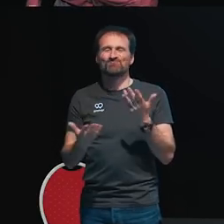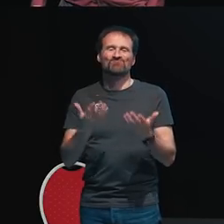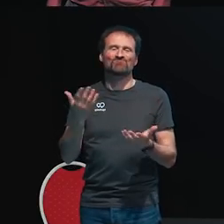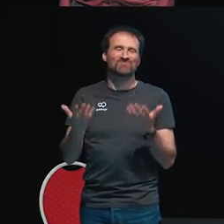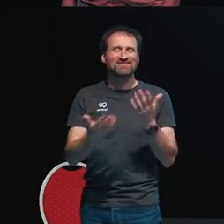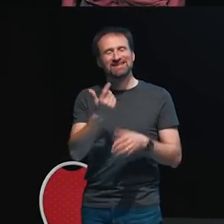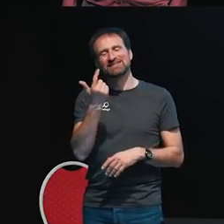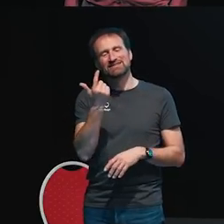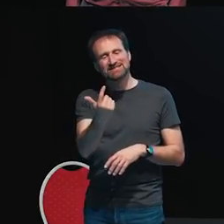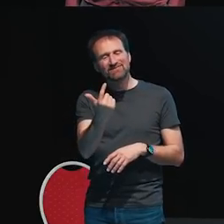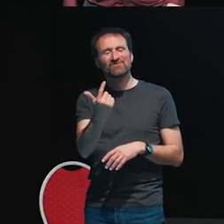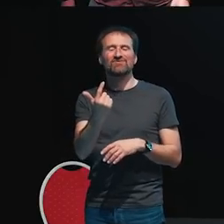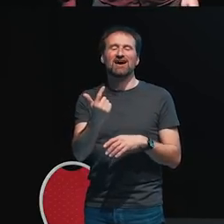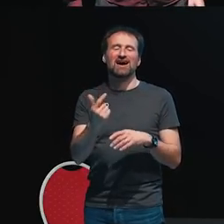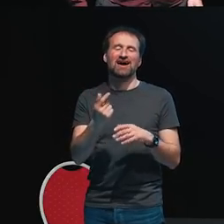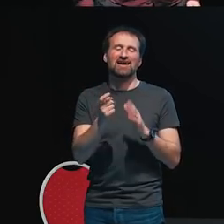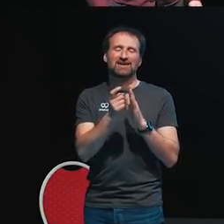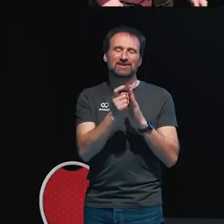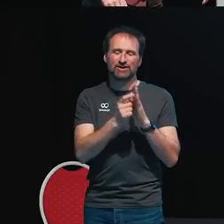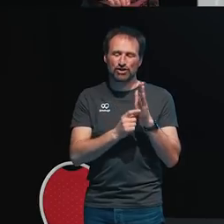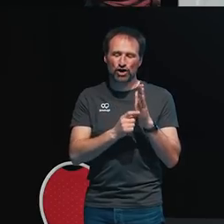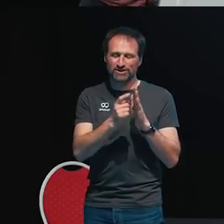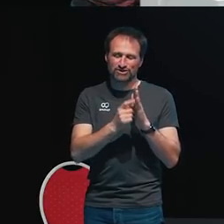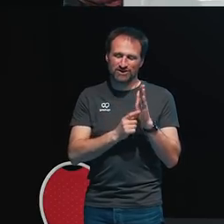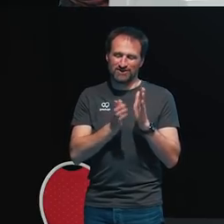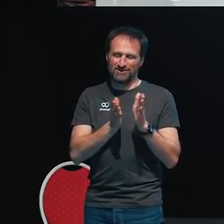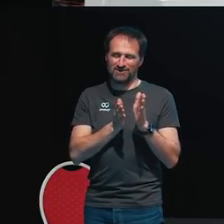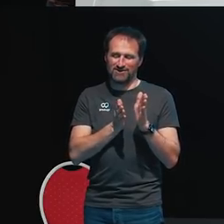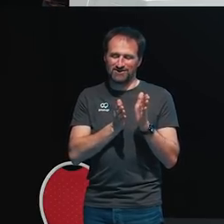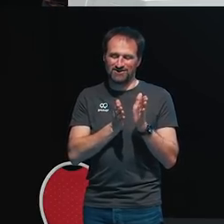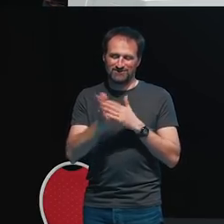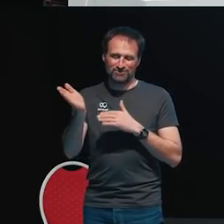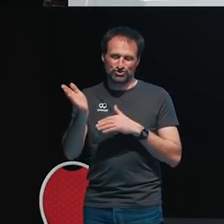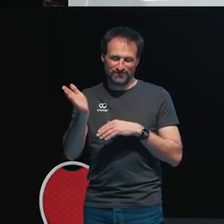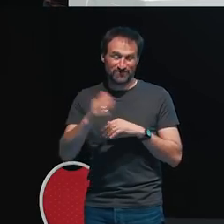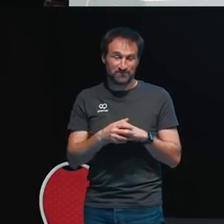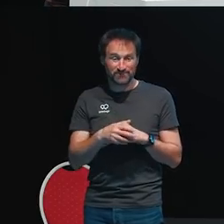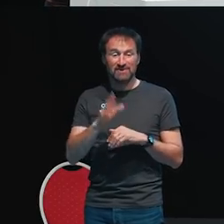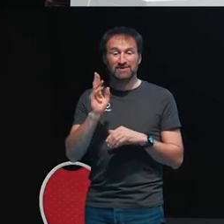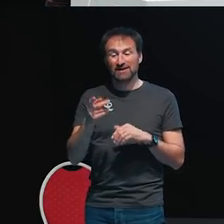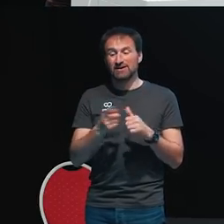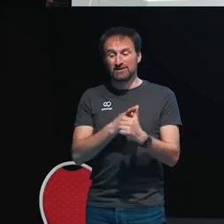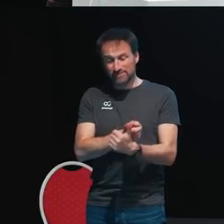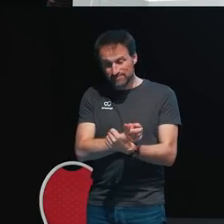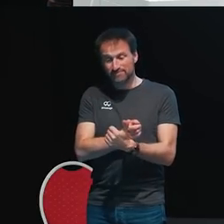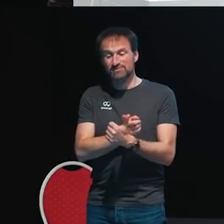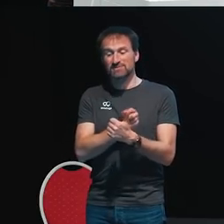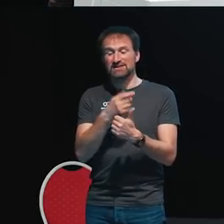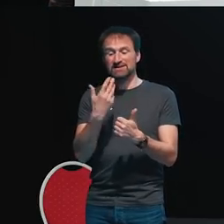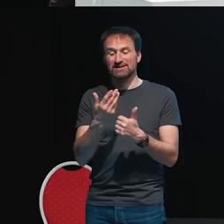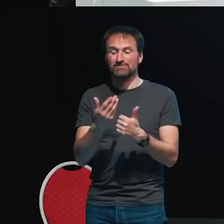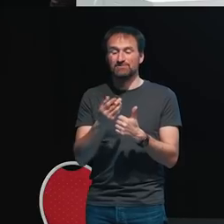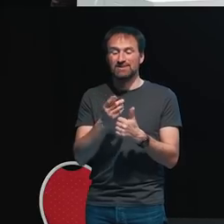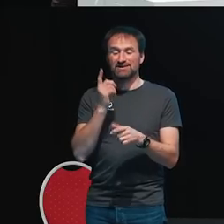kinds of conditional constructs. So on one hand, you have the ternary operator, which is